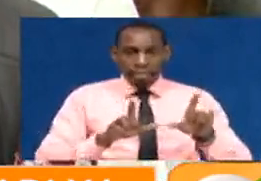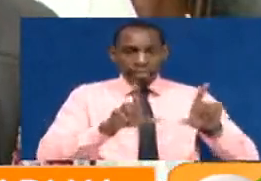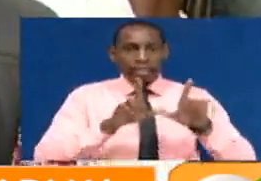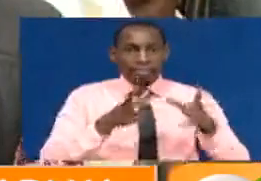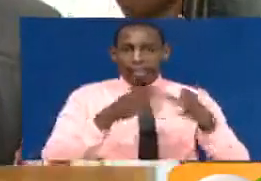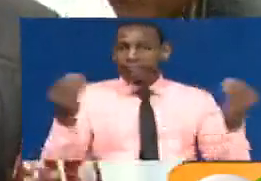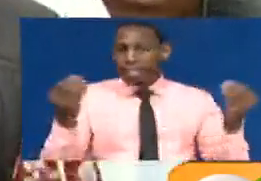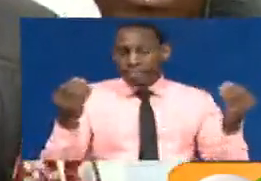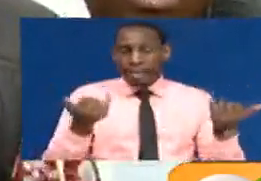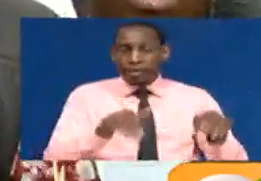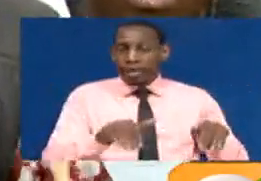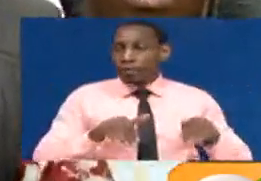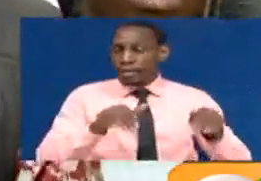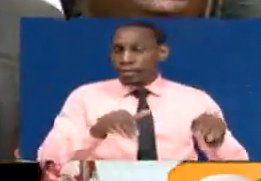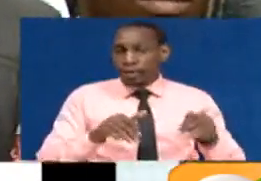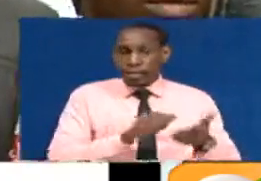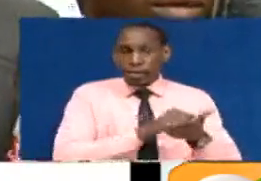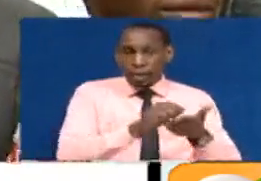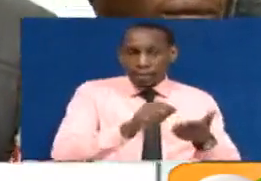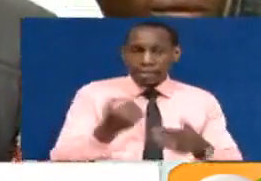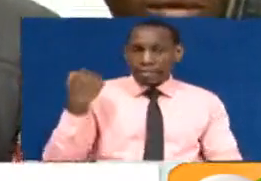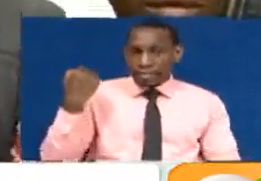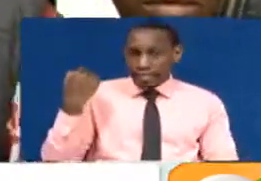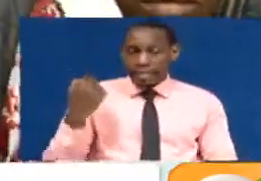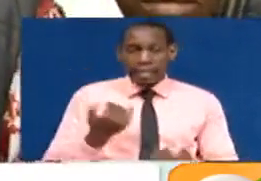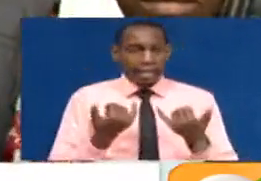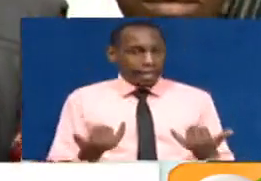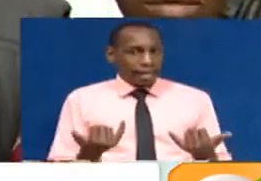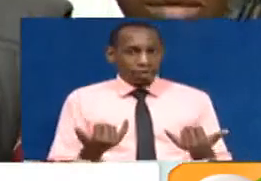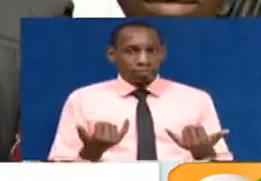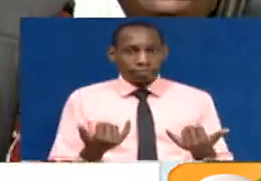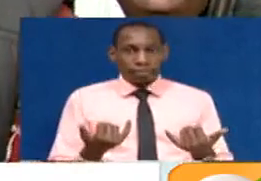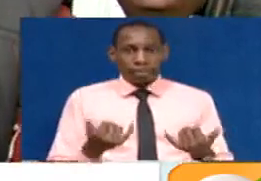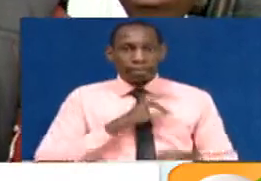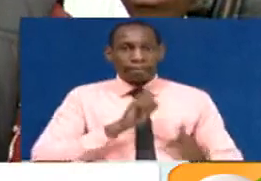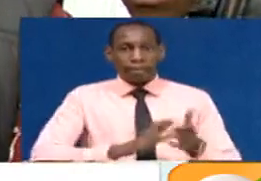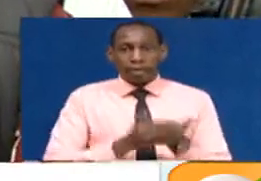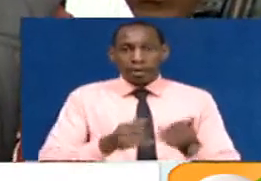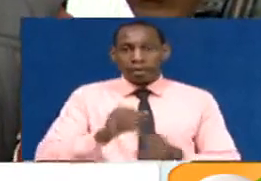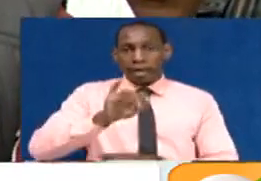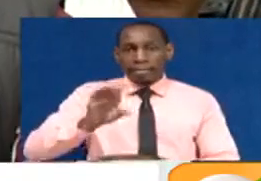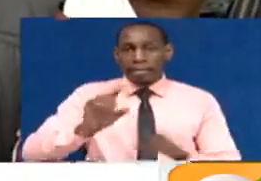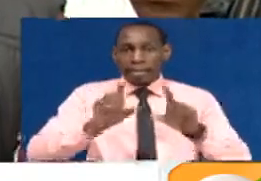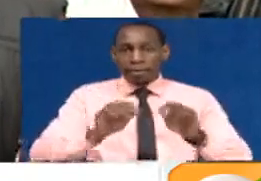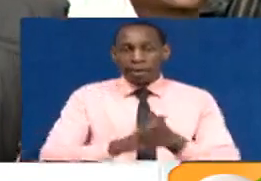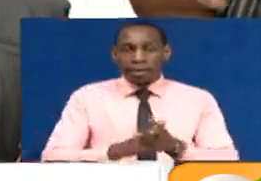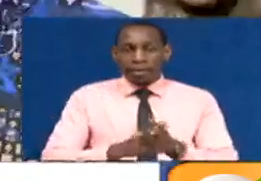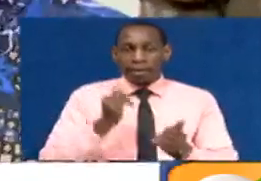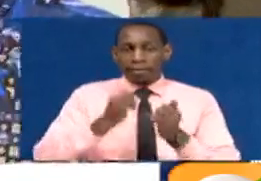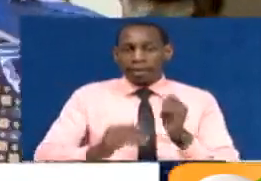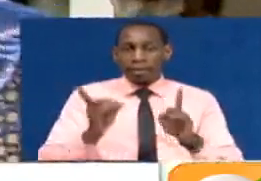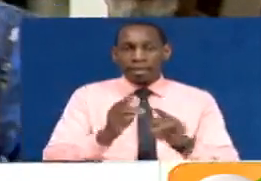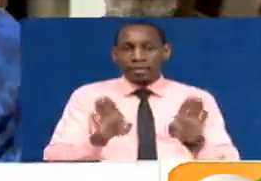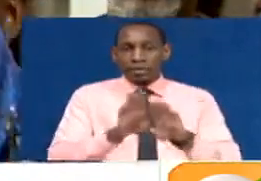missing. I had to wait. They printed for me yesterday. So niipeleke wapi? Nakuja hapa IEBC wanasema ati the deadline